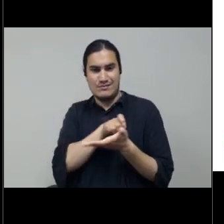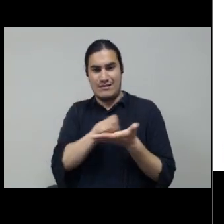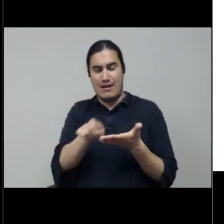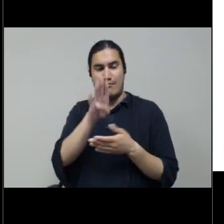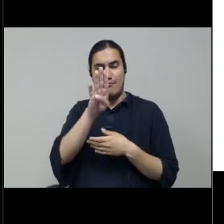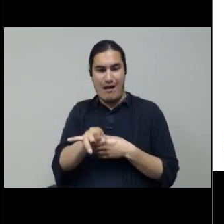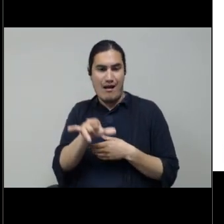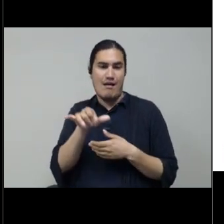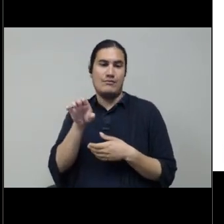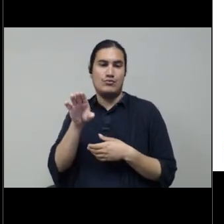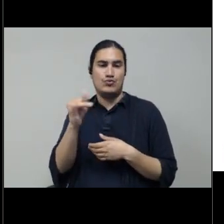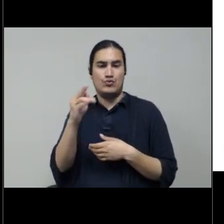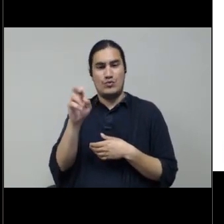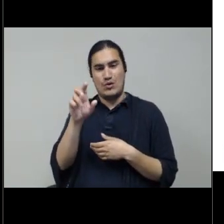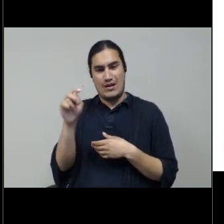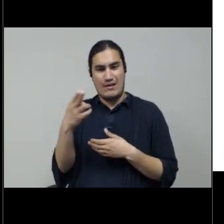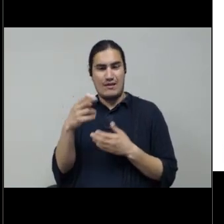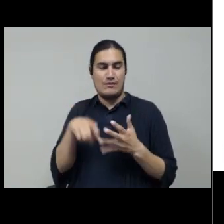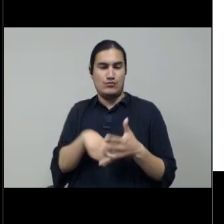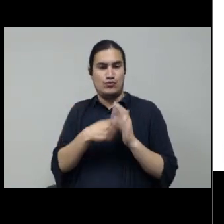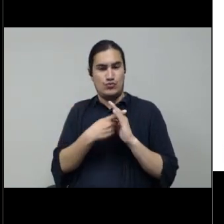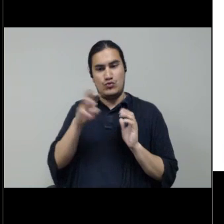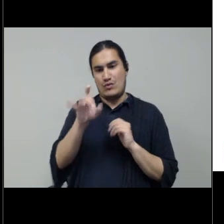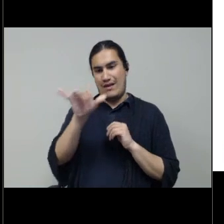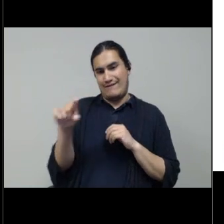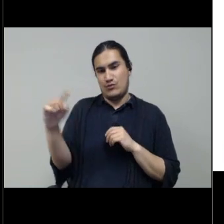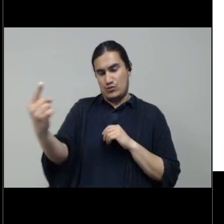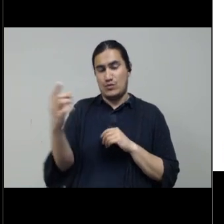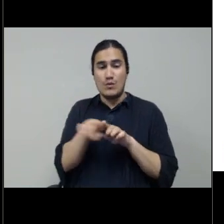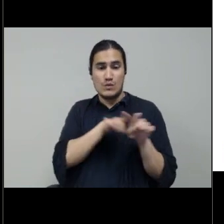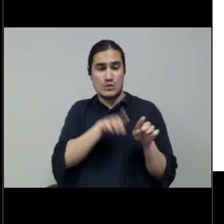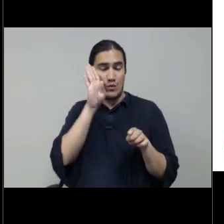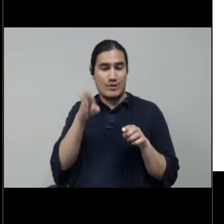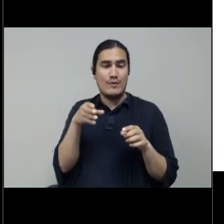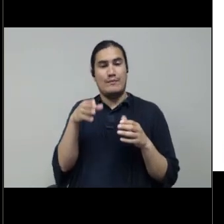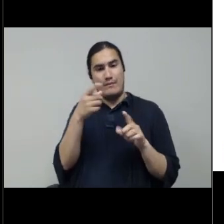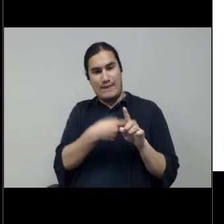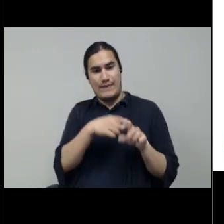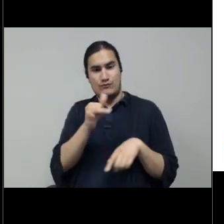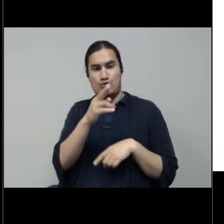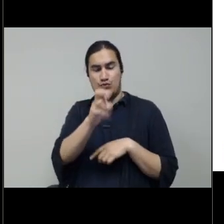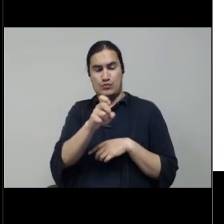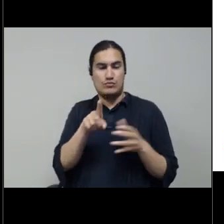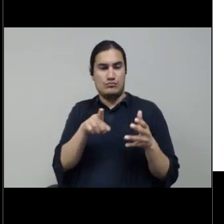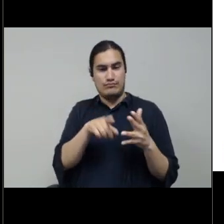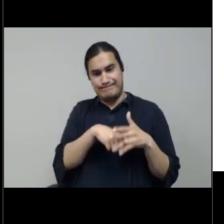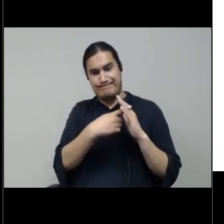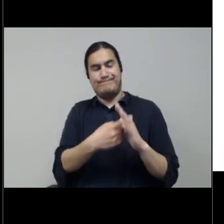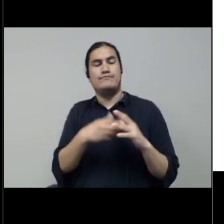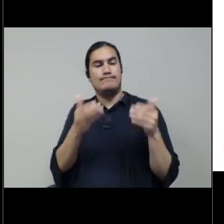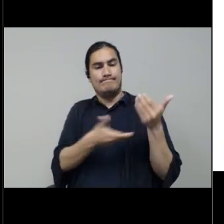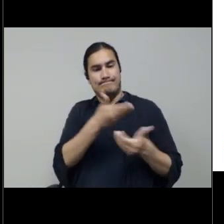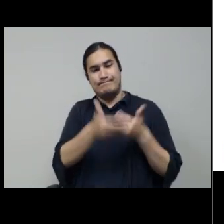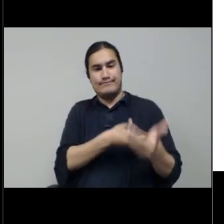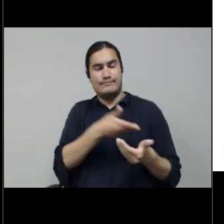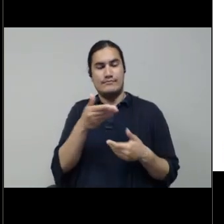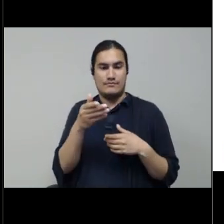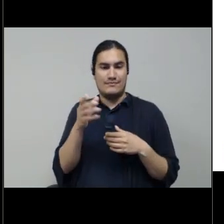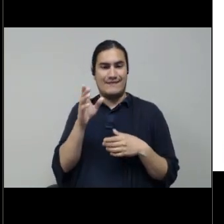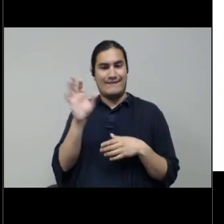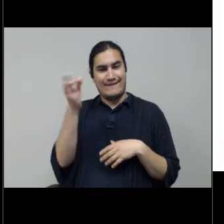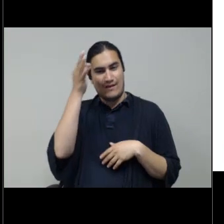30th and enacted by July 1. We'll also be spending the month of June continuing to implement the federal funding for the current